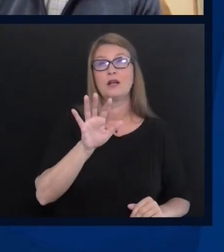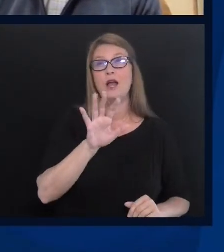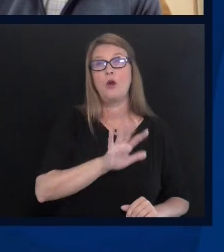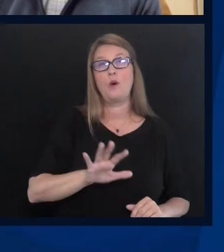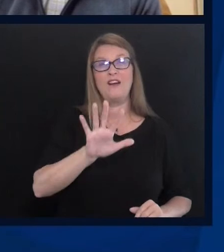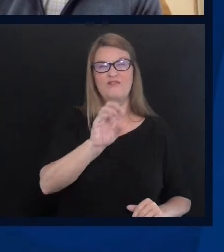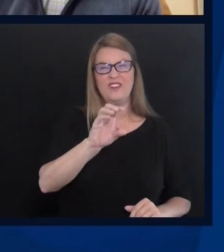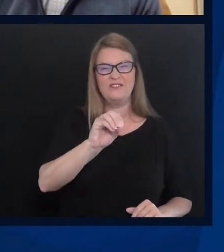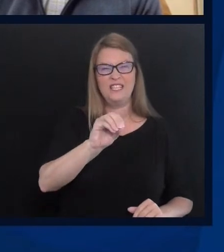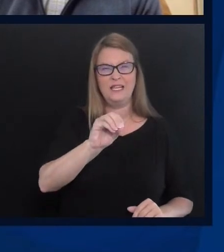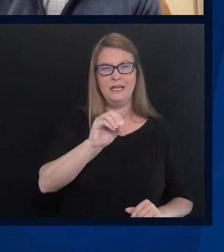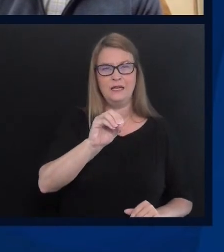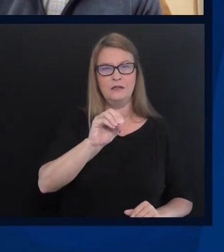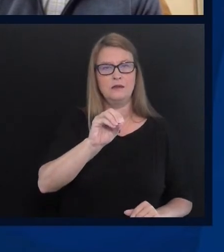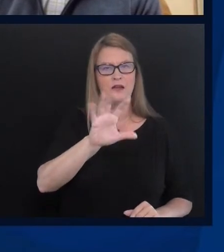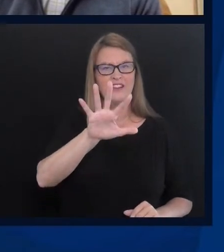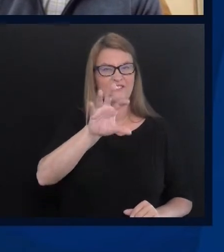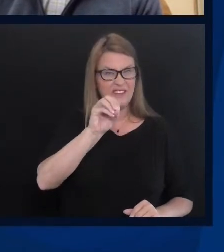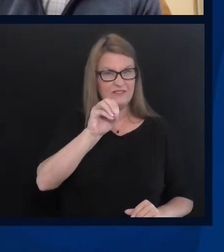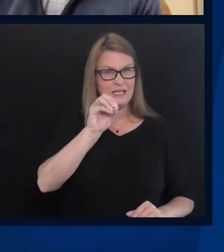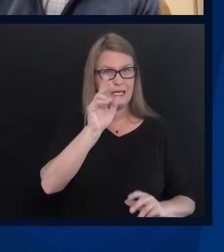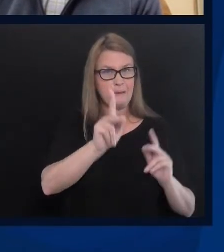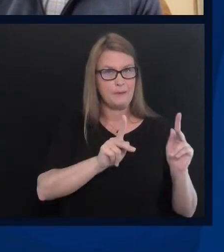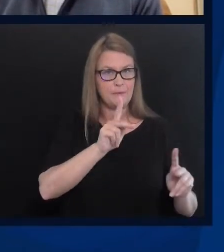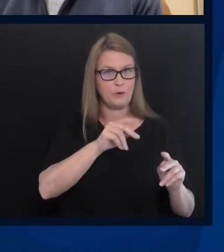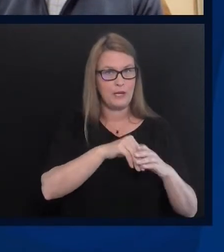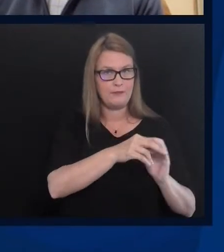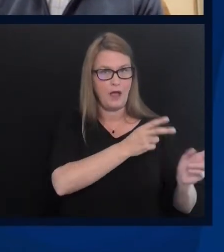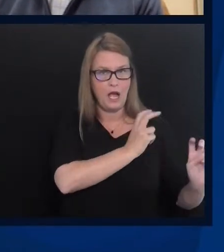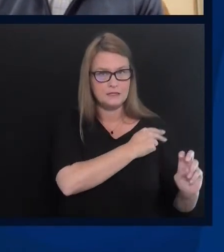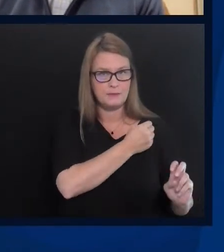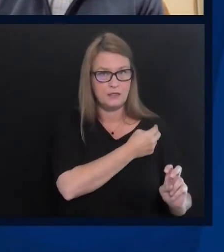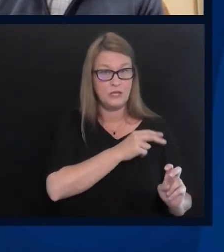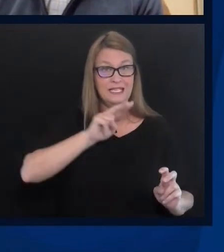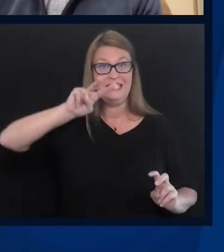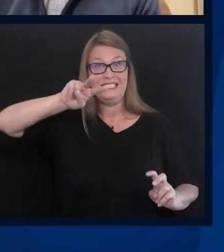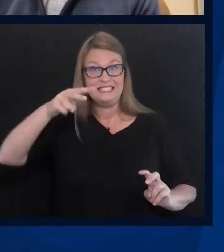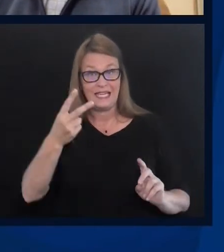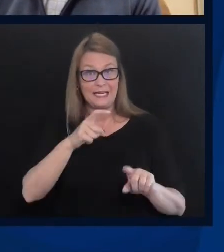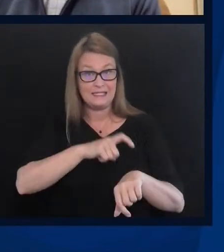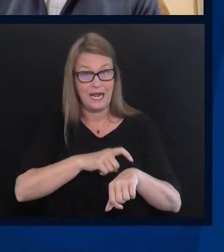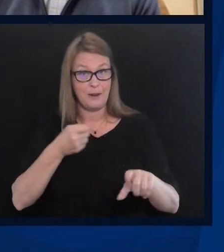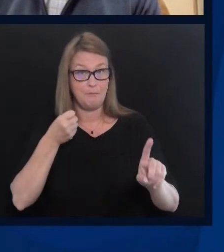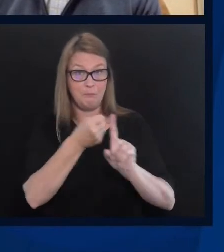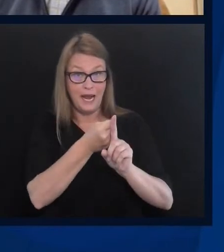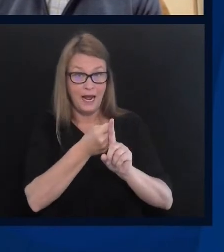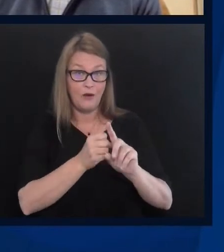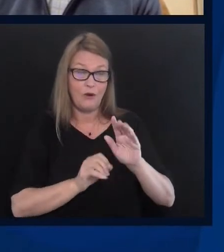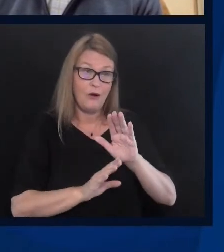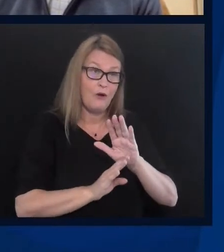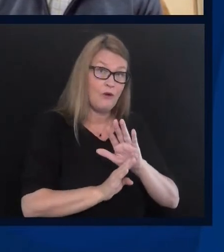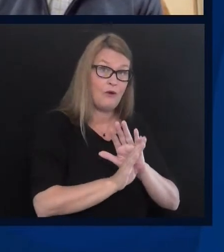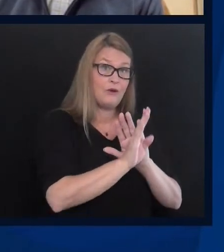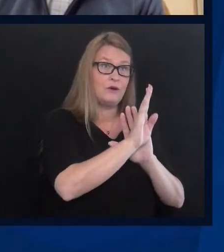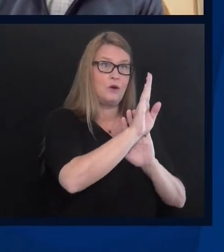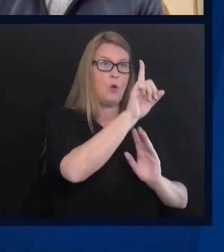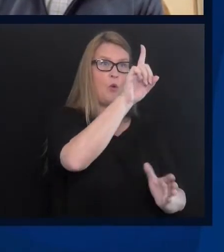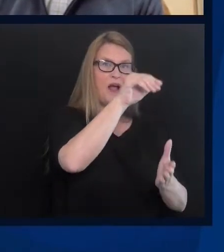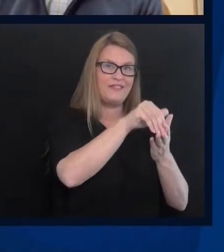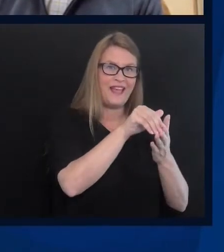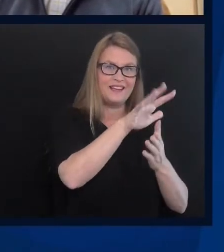West Virginians in the hospital. In this second surge, over 1,050